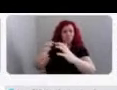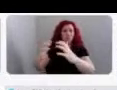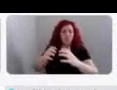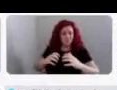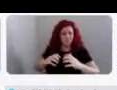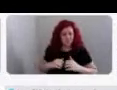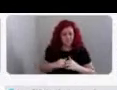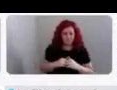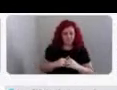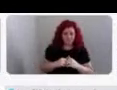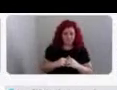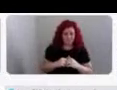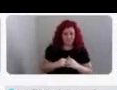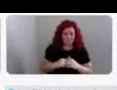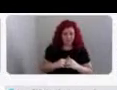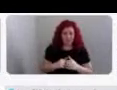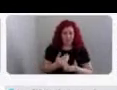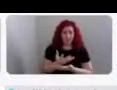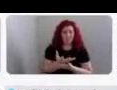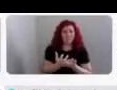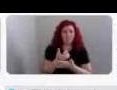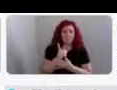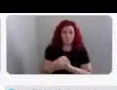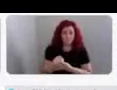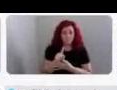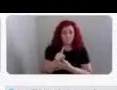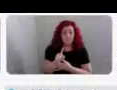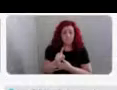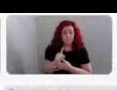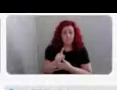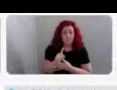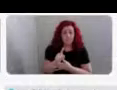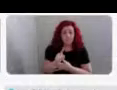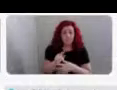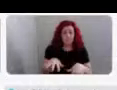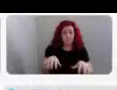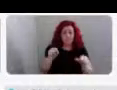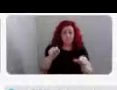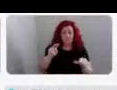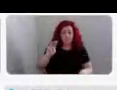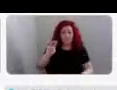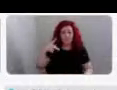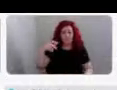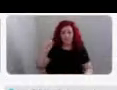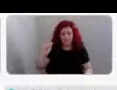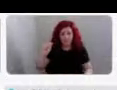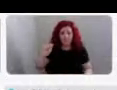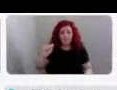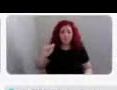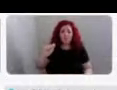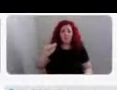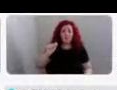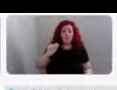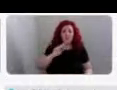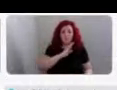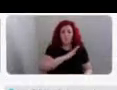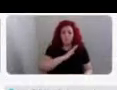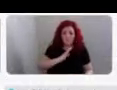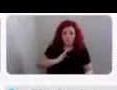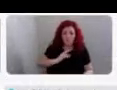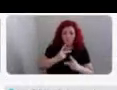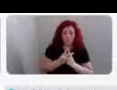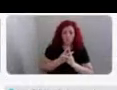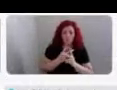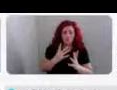you to uh to uh adopt the maps that the coconino board of supervisors have adopted that would be zero zero